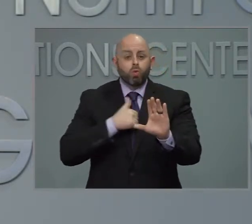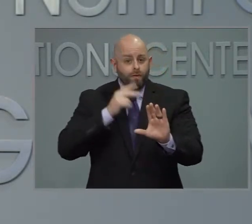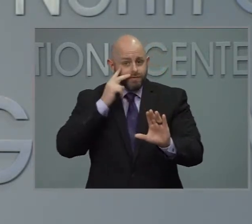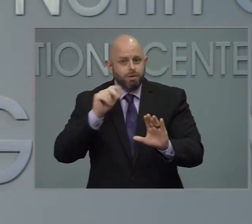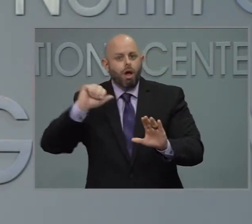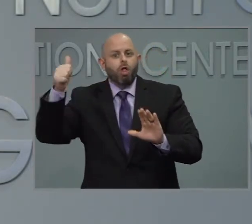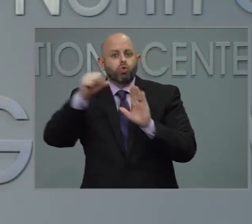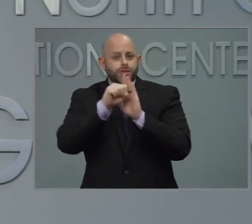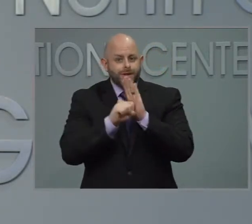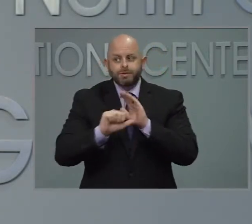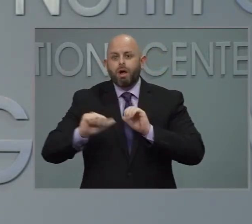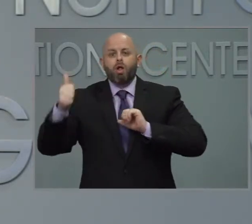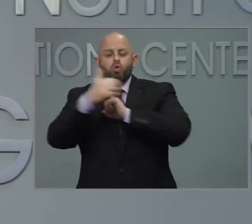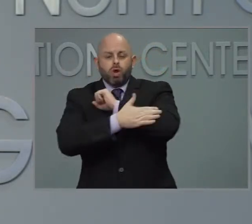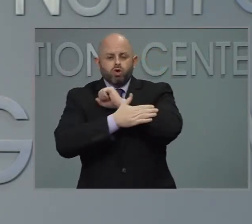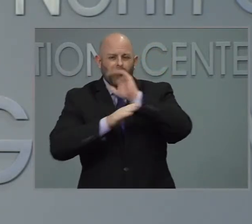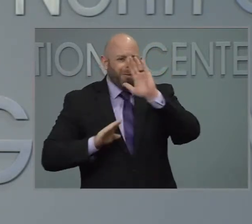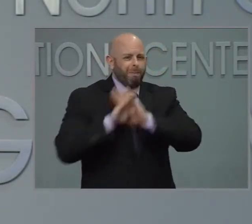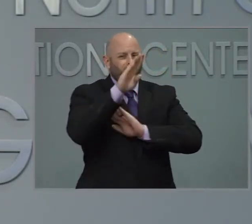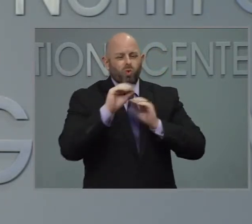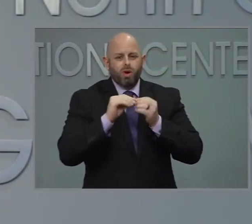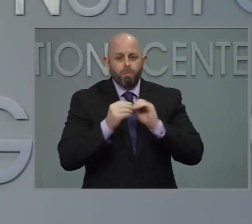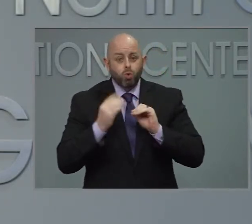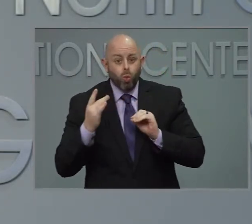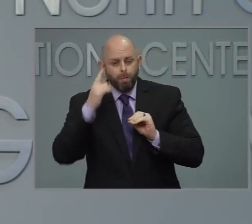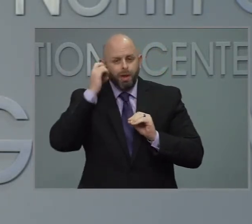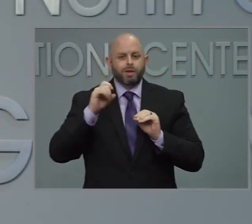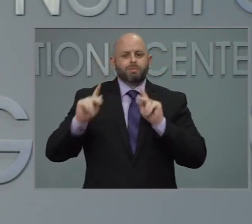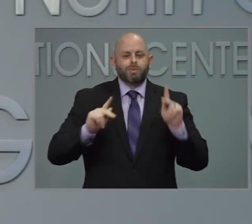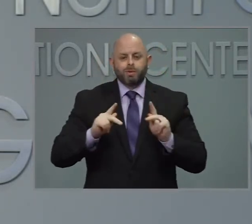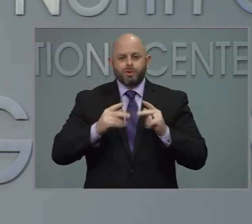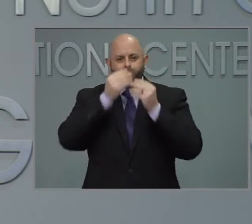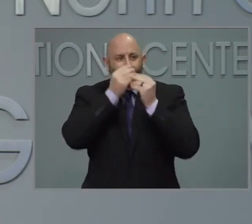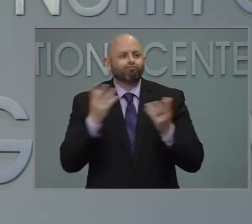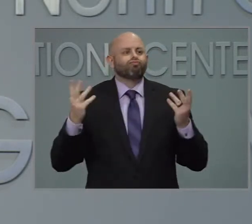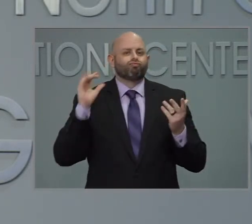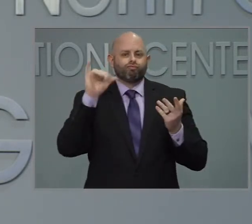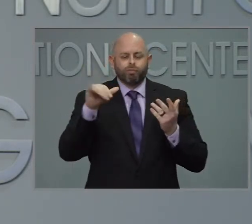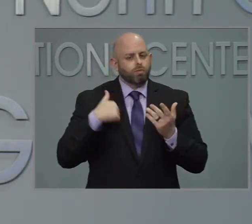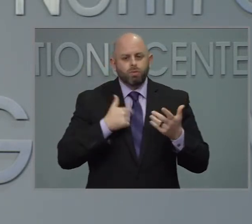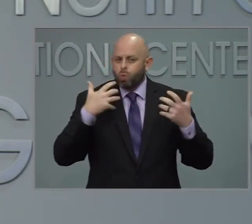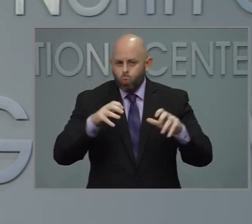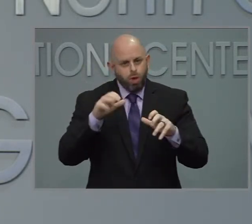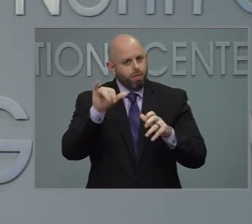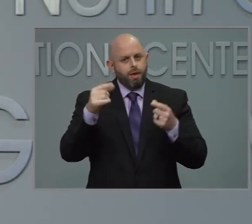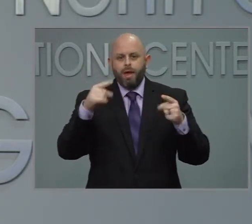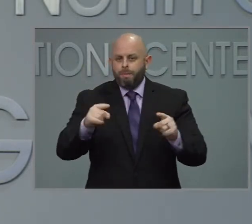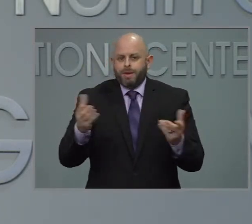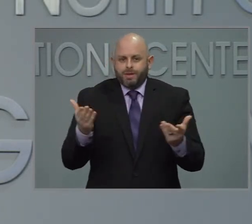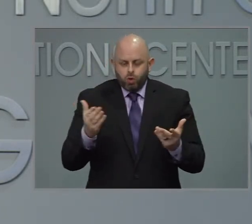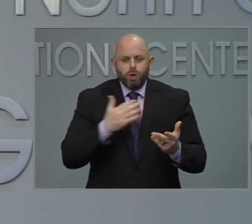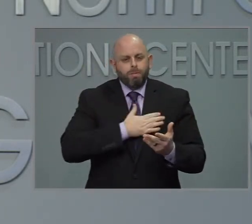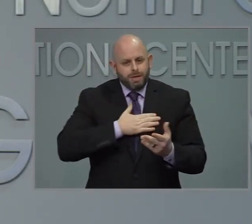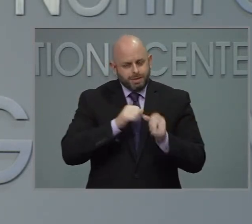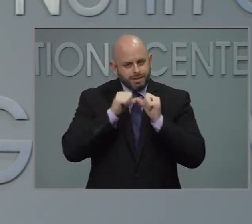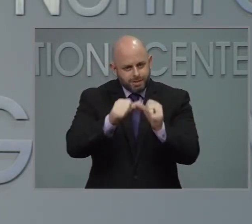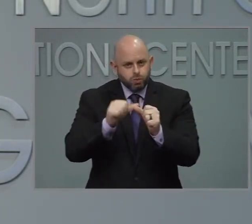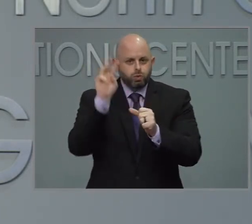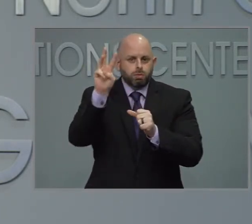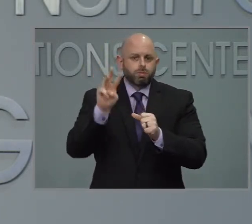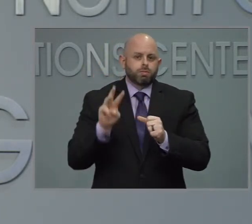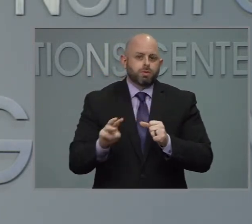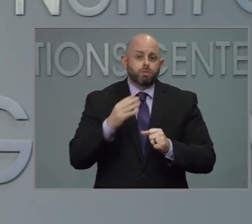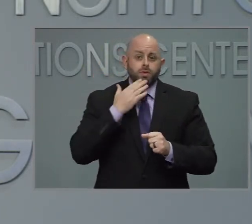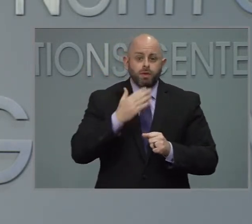other countries. We don't want to see that here. That's why we don't want people to let down their guard. Next question,